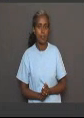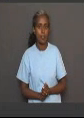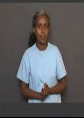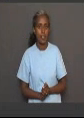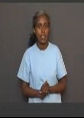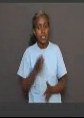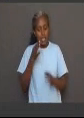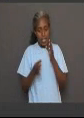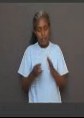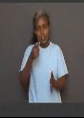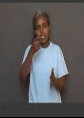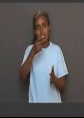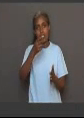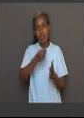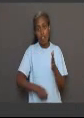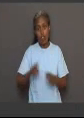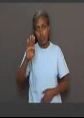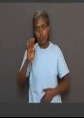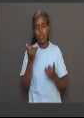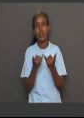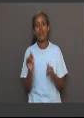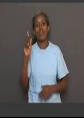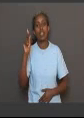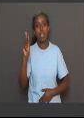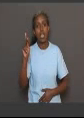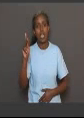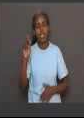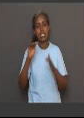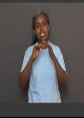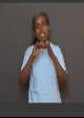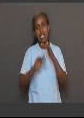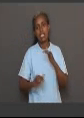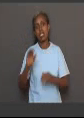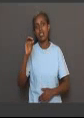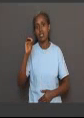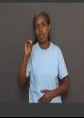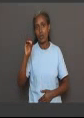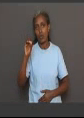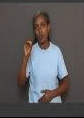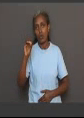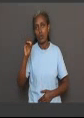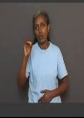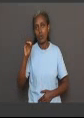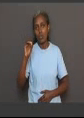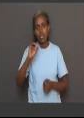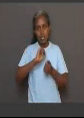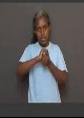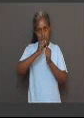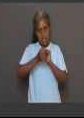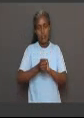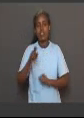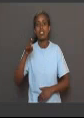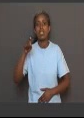If the value of b over k is less than 0, it will shift